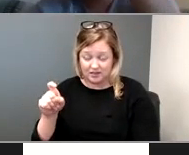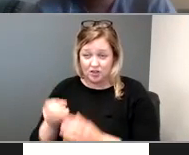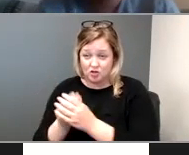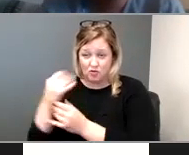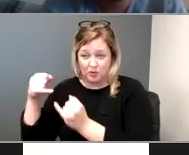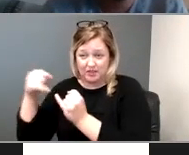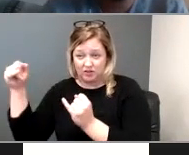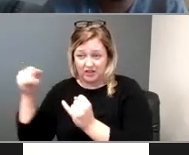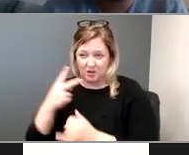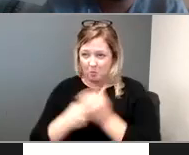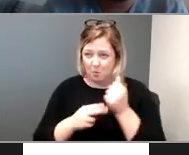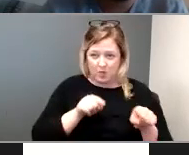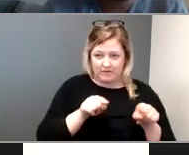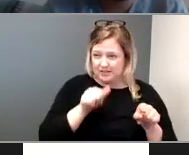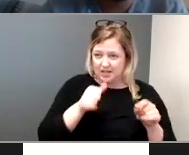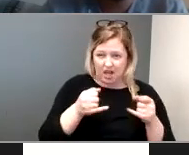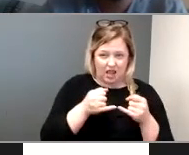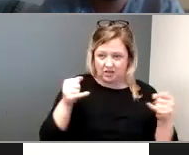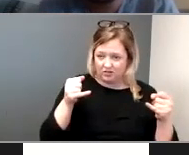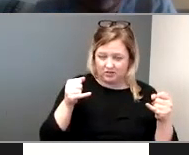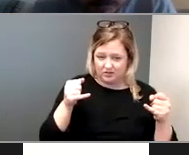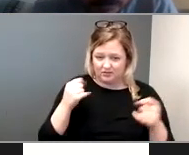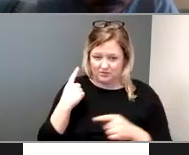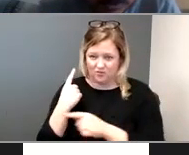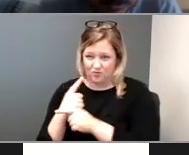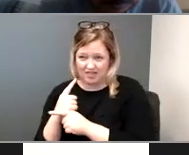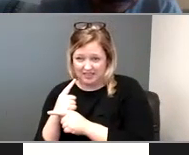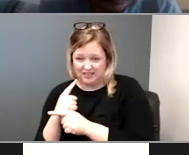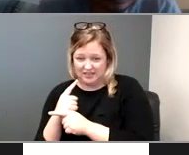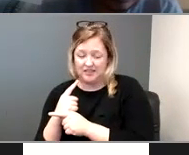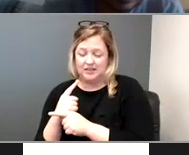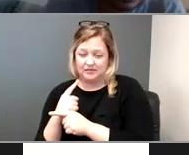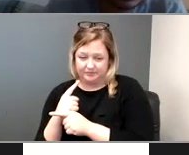They are logarithmic values, right? Perfect.